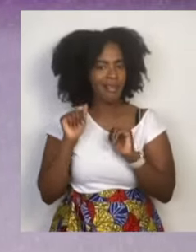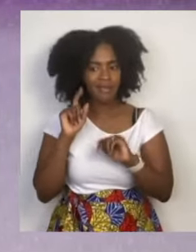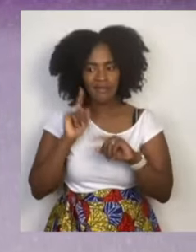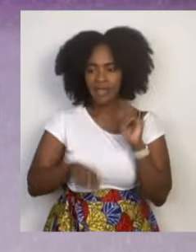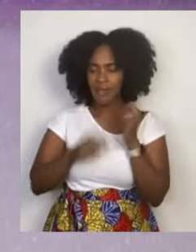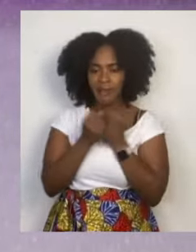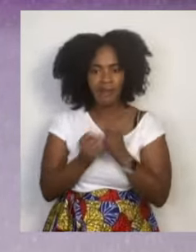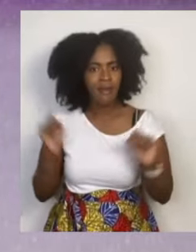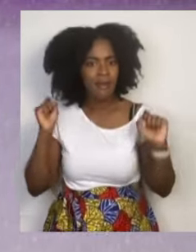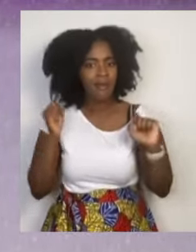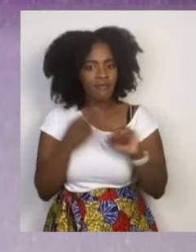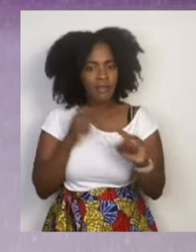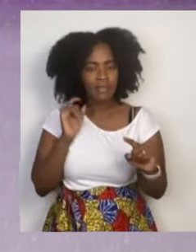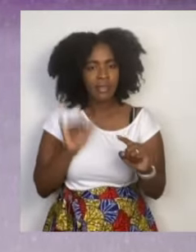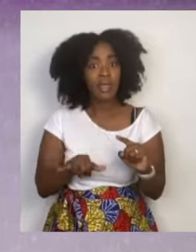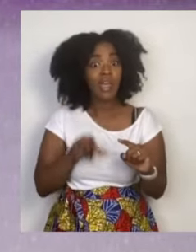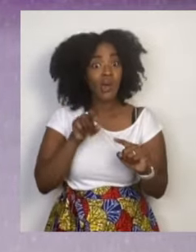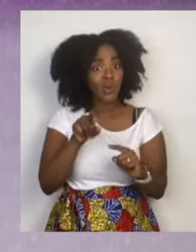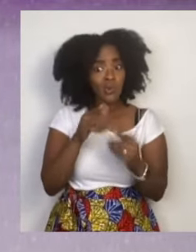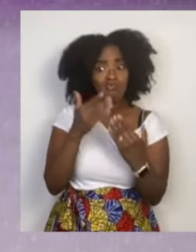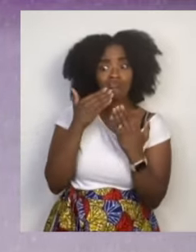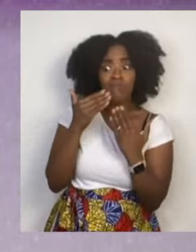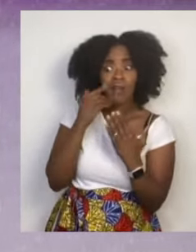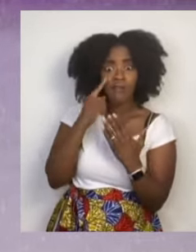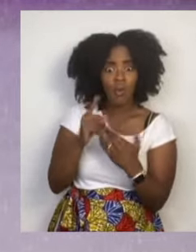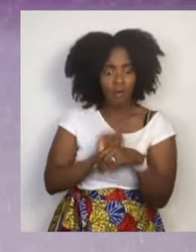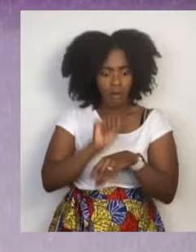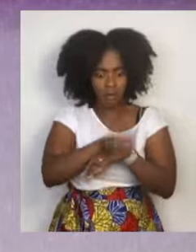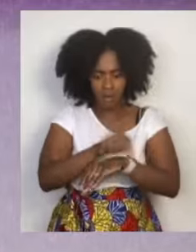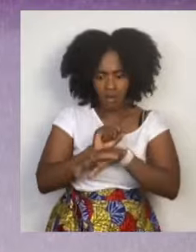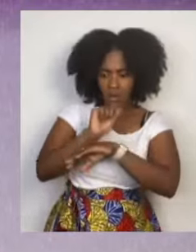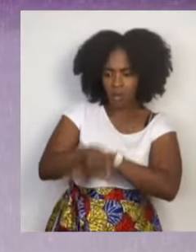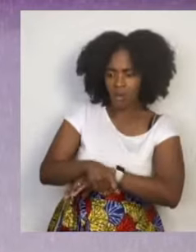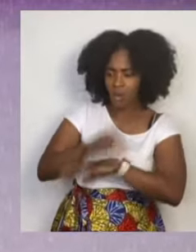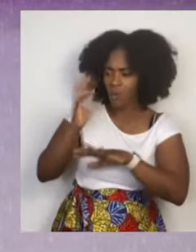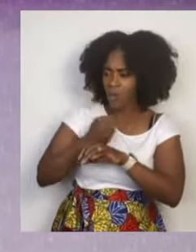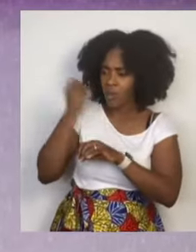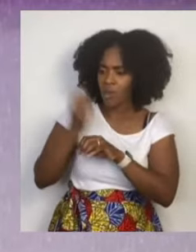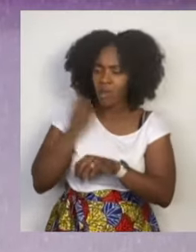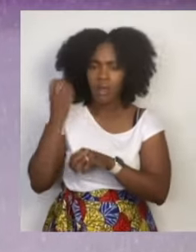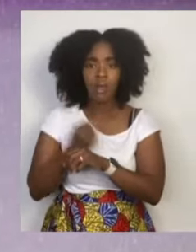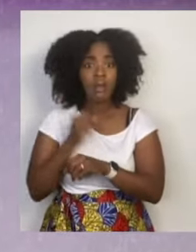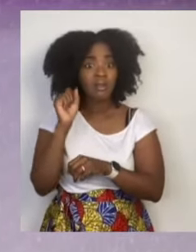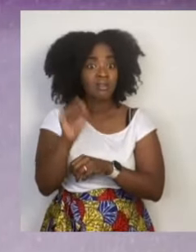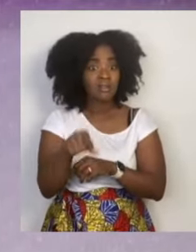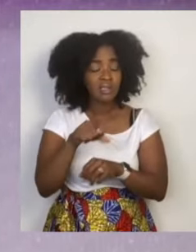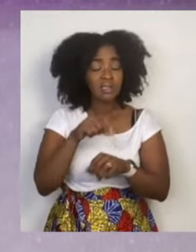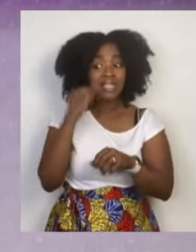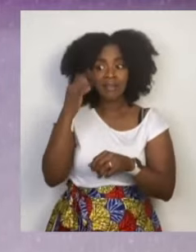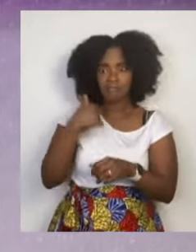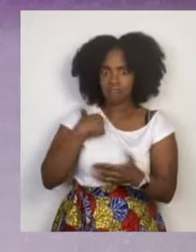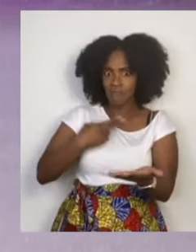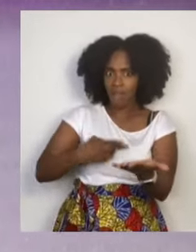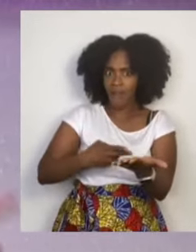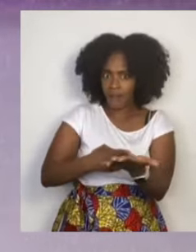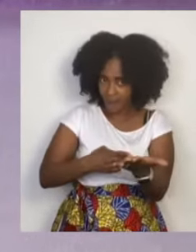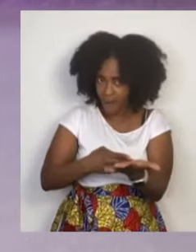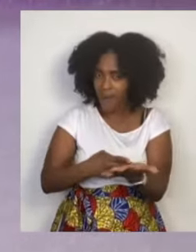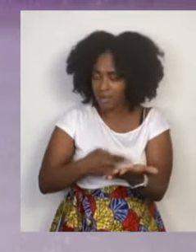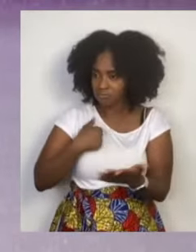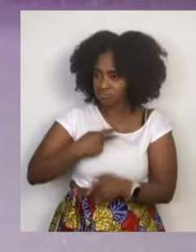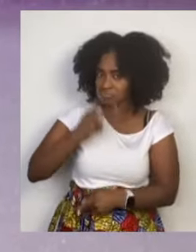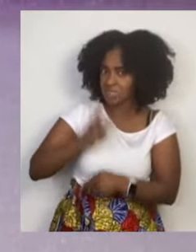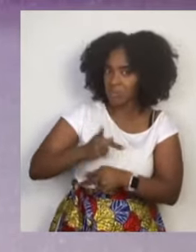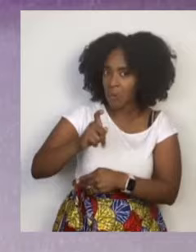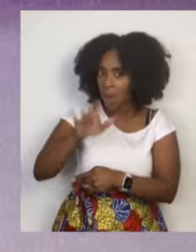that, but if I were really honest with you, if I just kept it 100 all the way, I'm